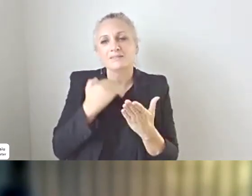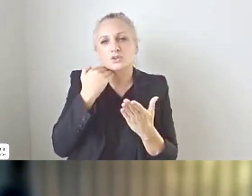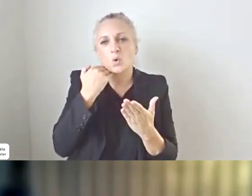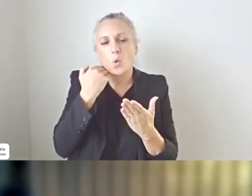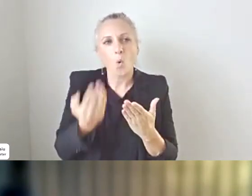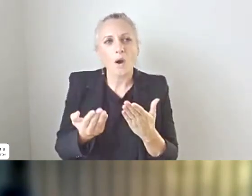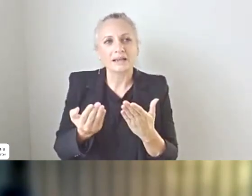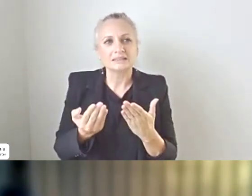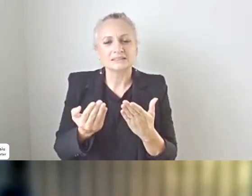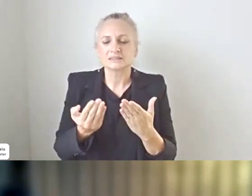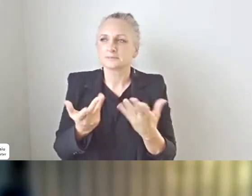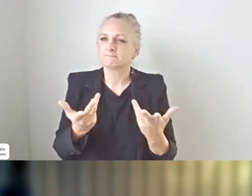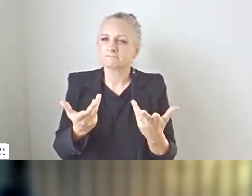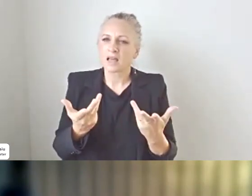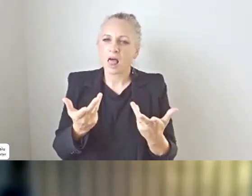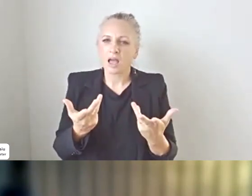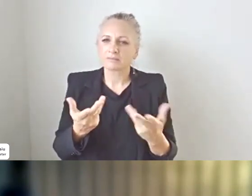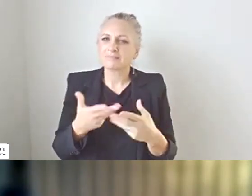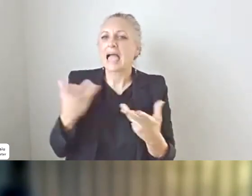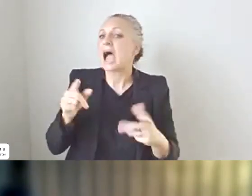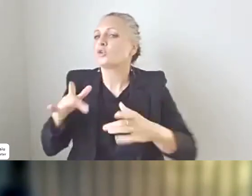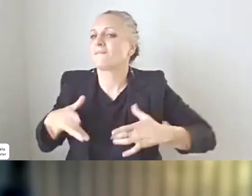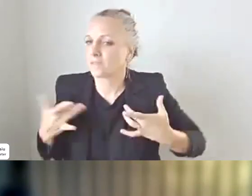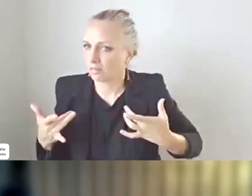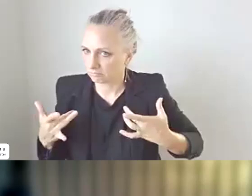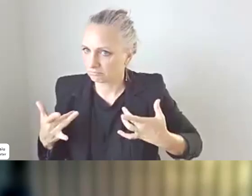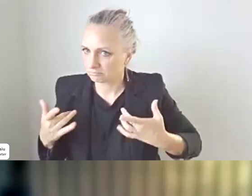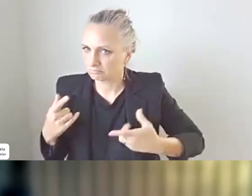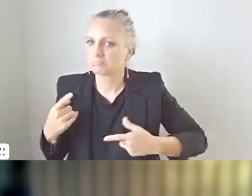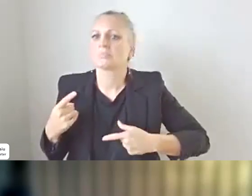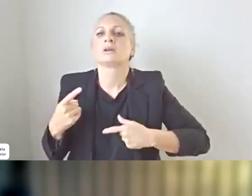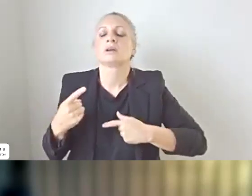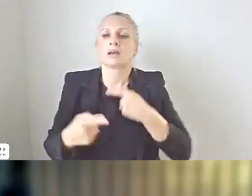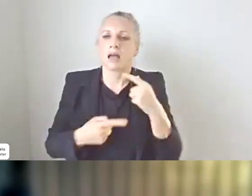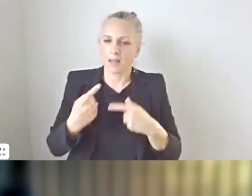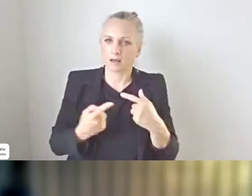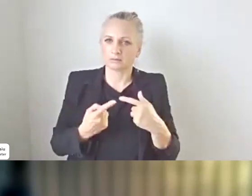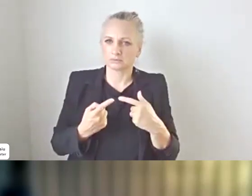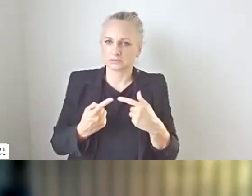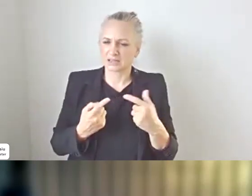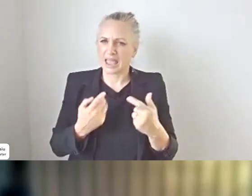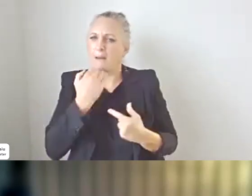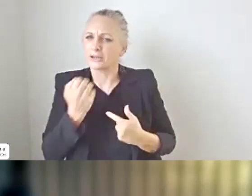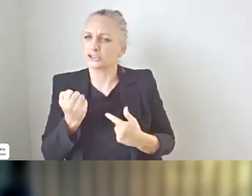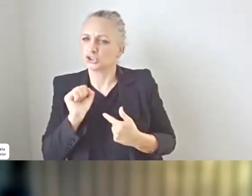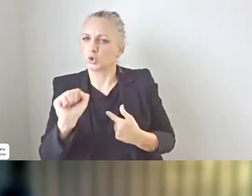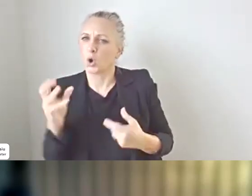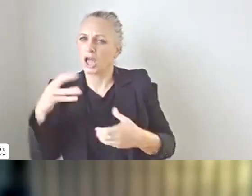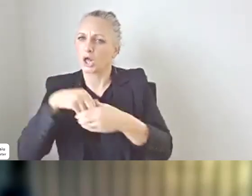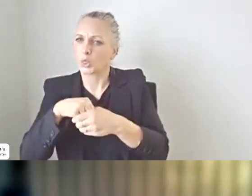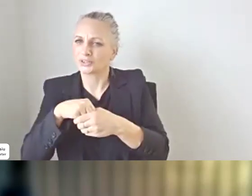right? Actually, how do you feel about your state of inclusion? And sometimes those things are